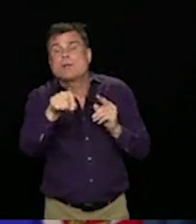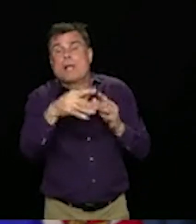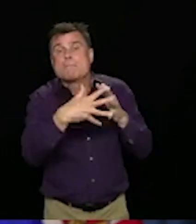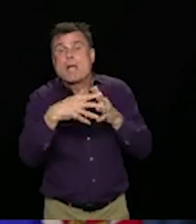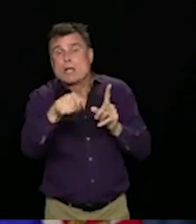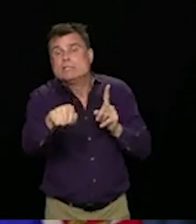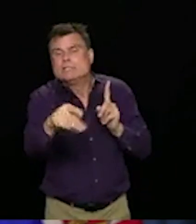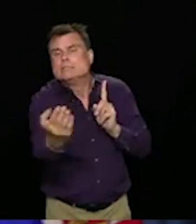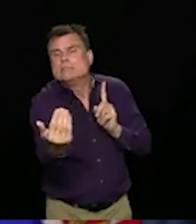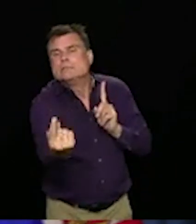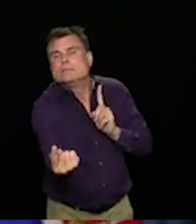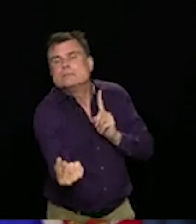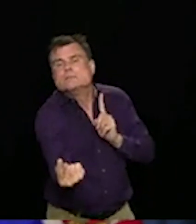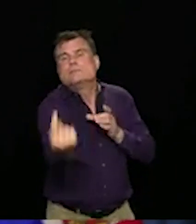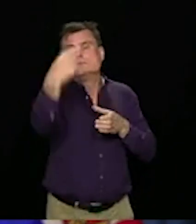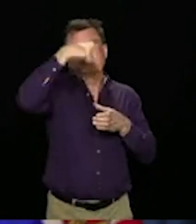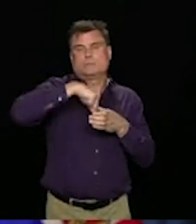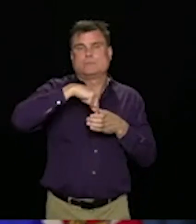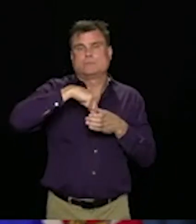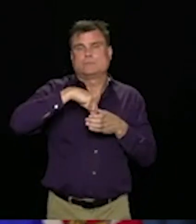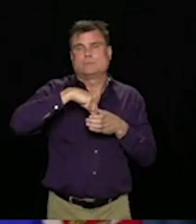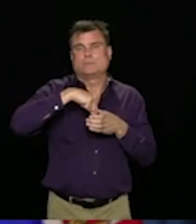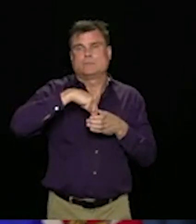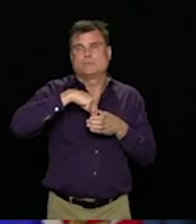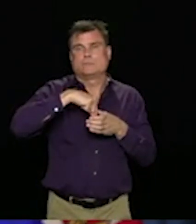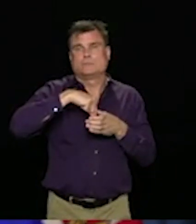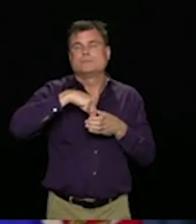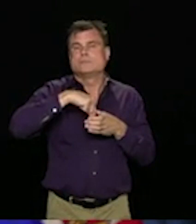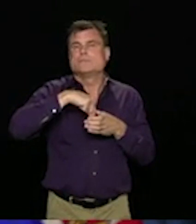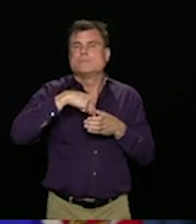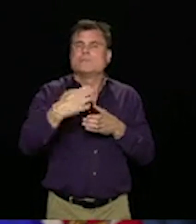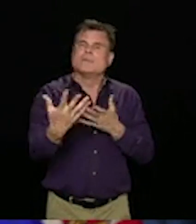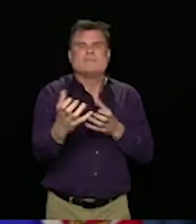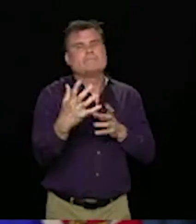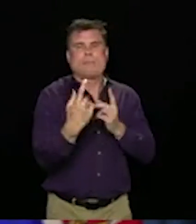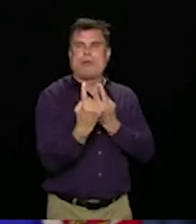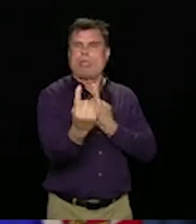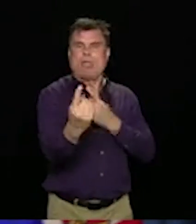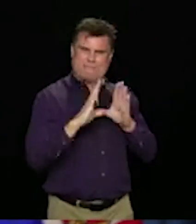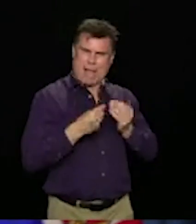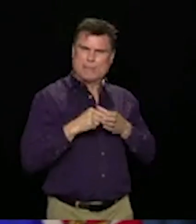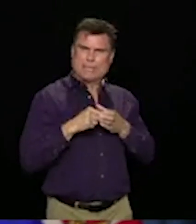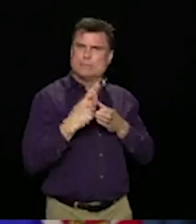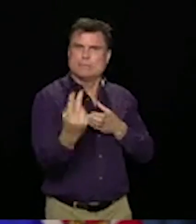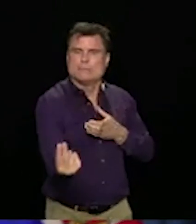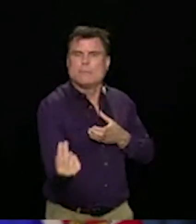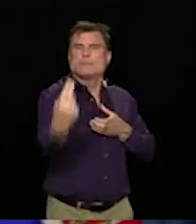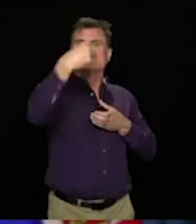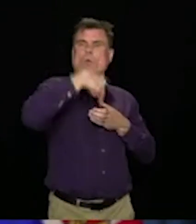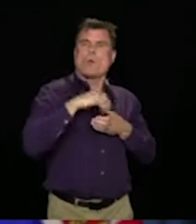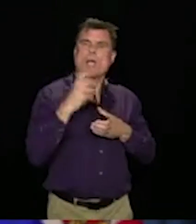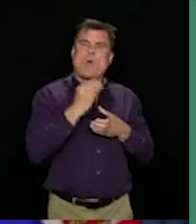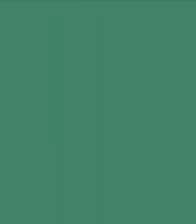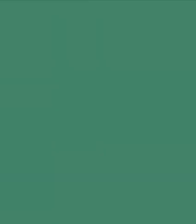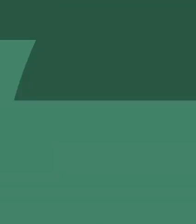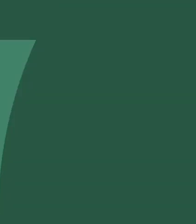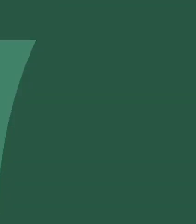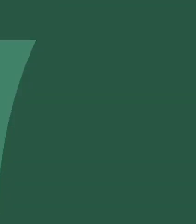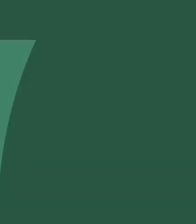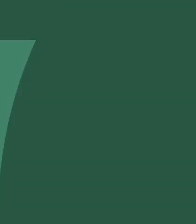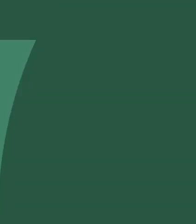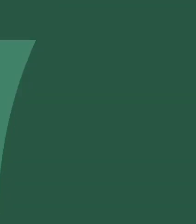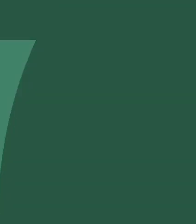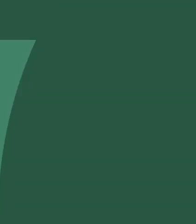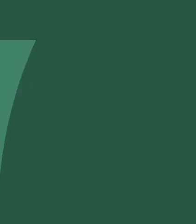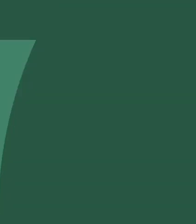of self-isolation on return to Canada or on arrival in Canada. I think those are important things.